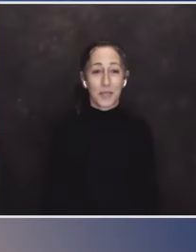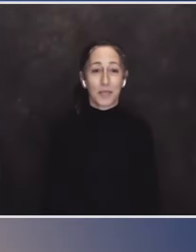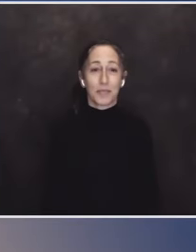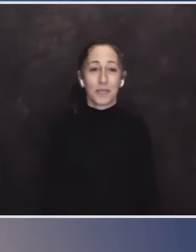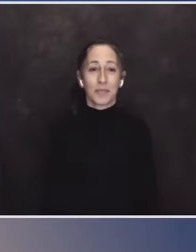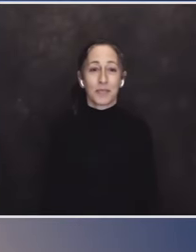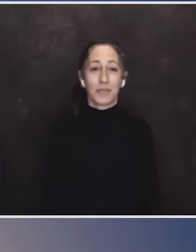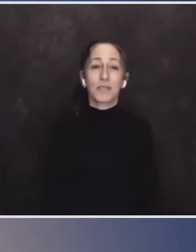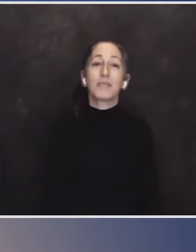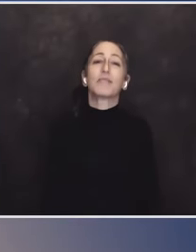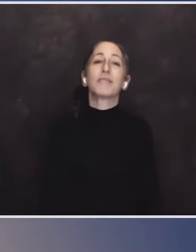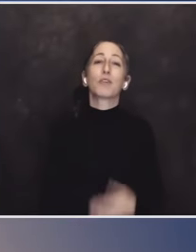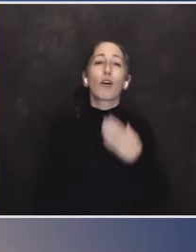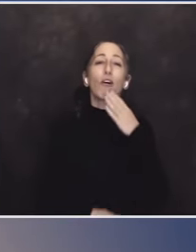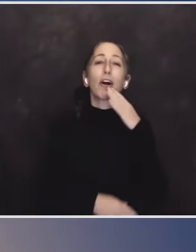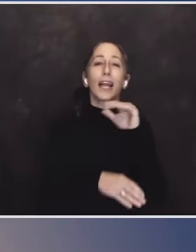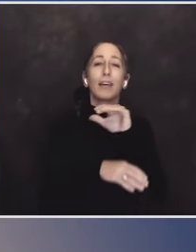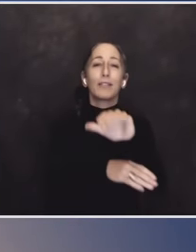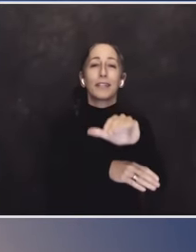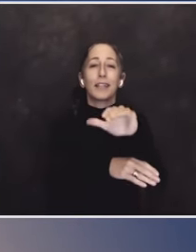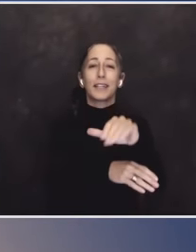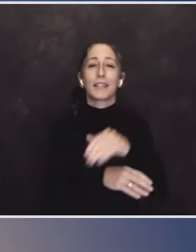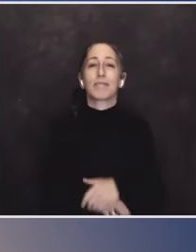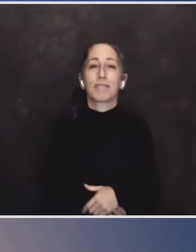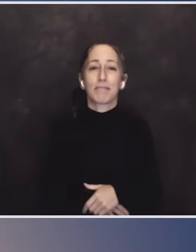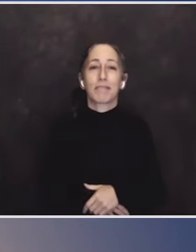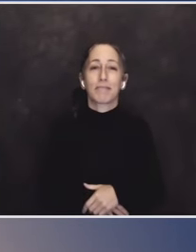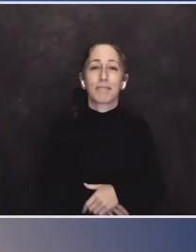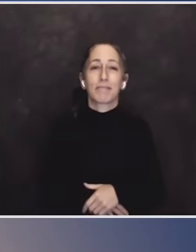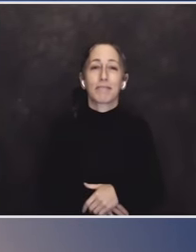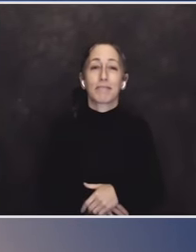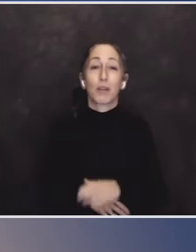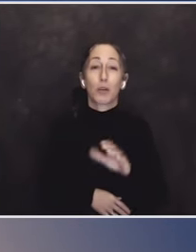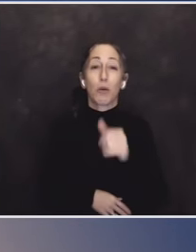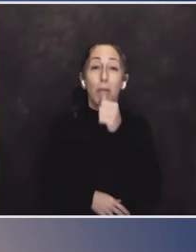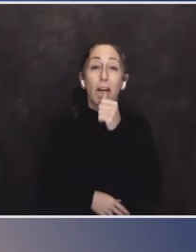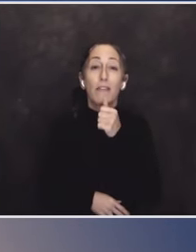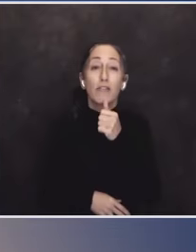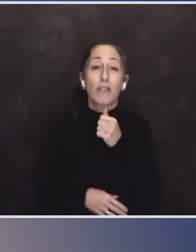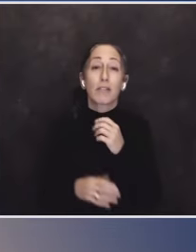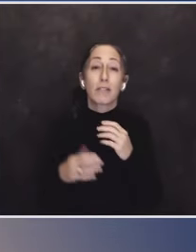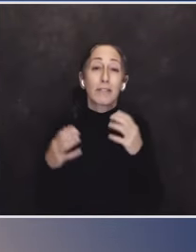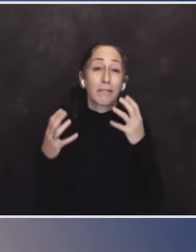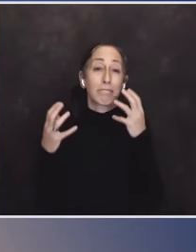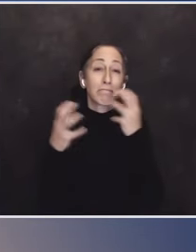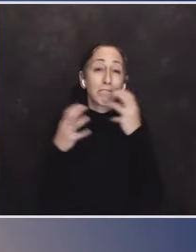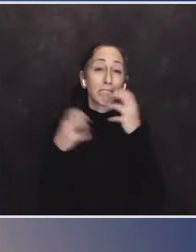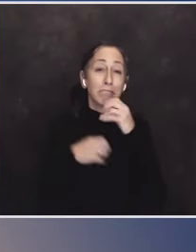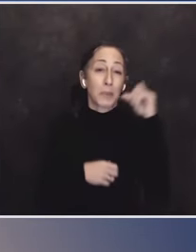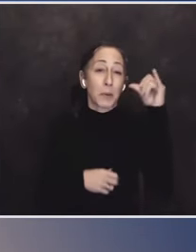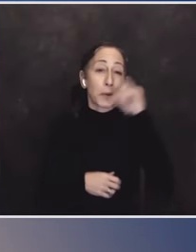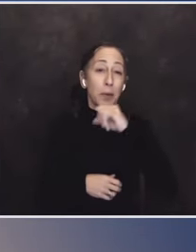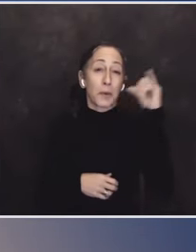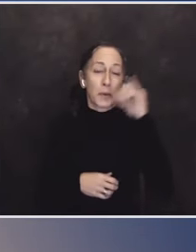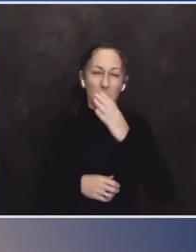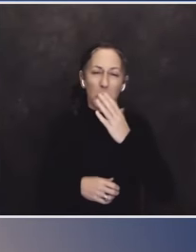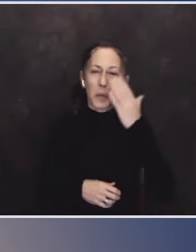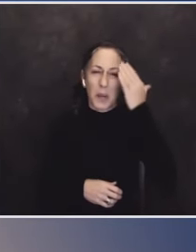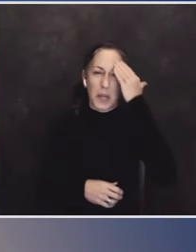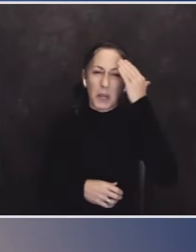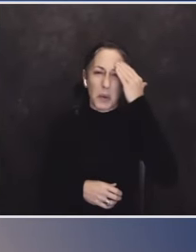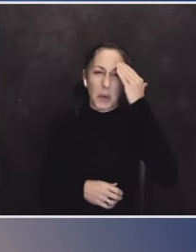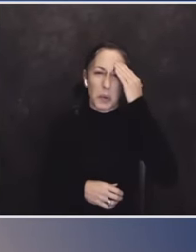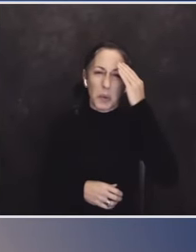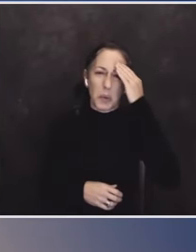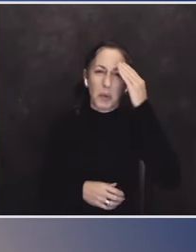Good evening. Your patience is commendable. We knew this was going to go long. But who